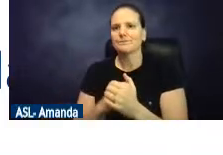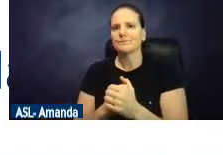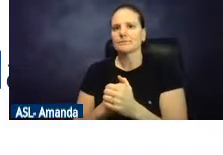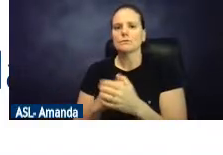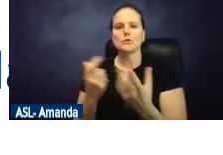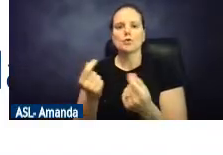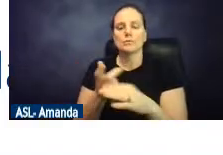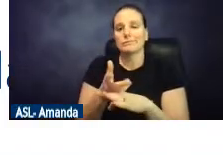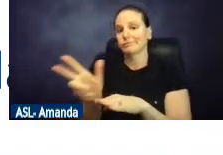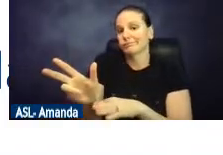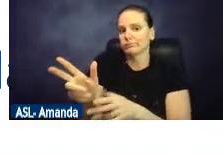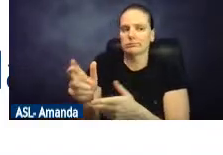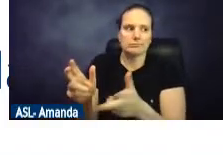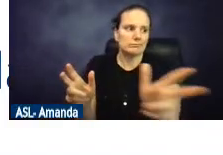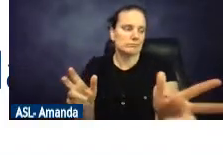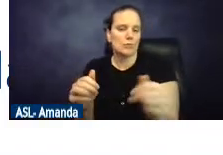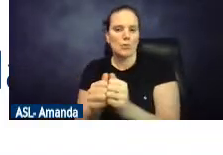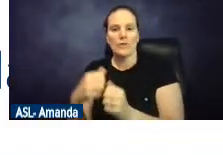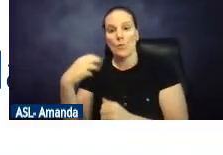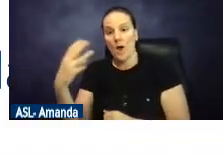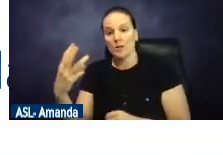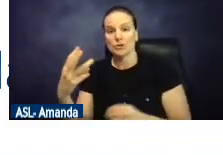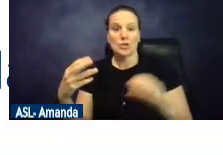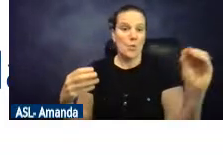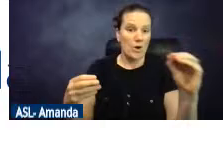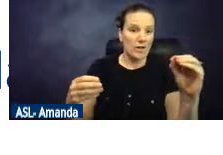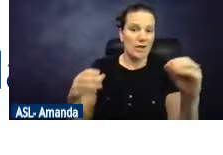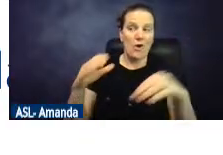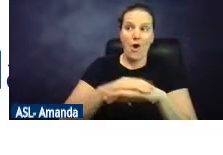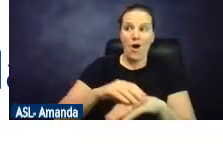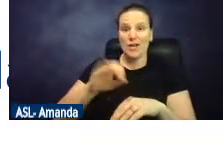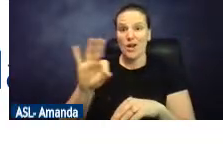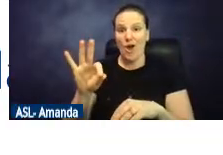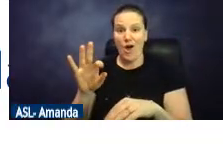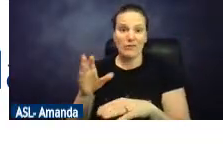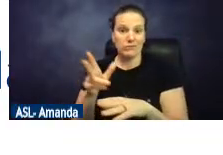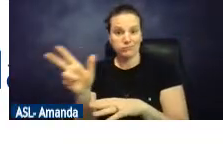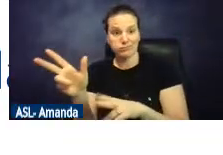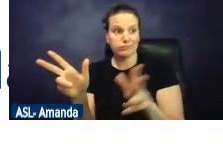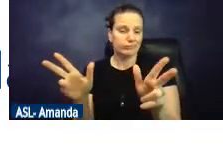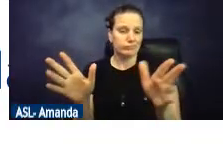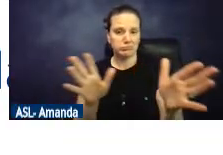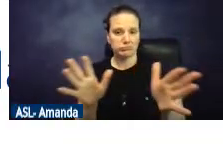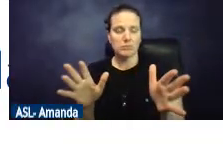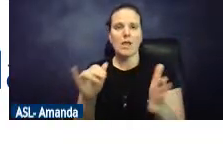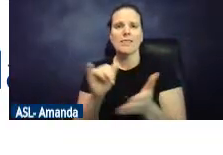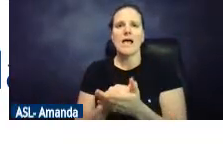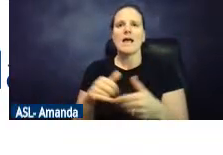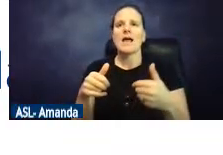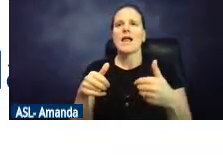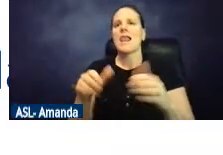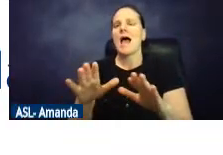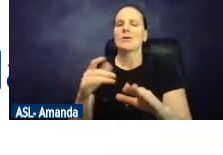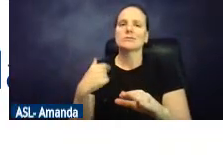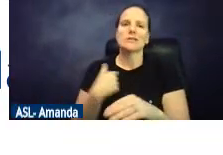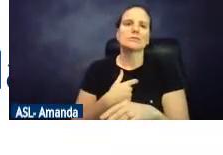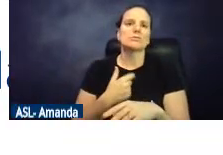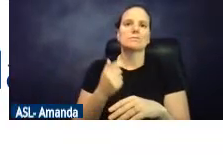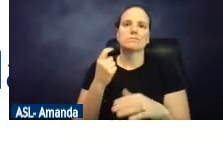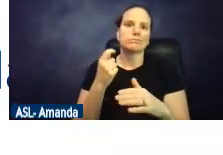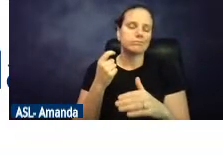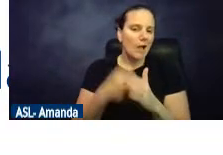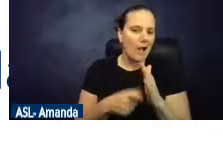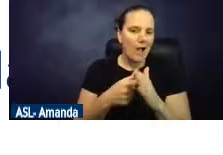on Washington and Oregon side. And that will allow us to go through the process of updating our cost